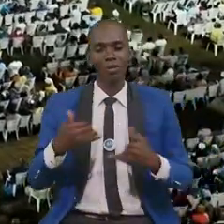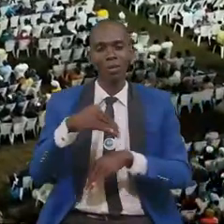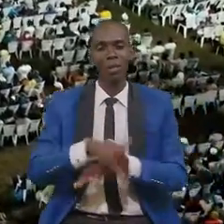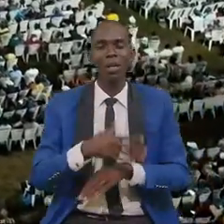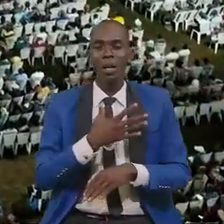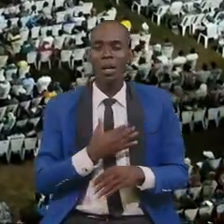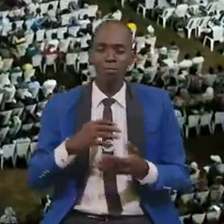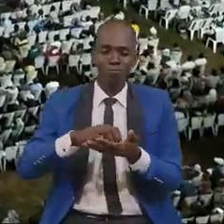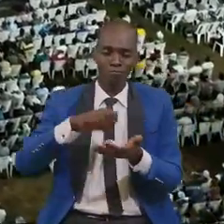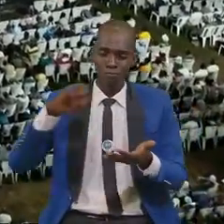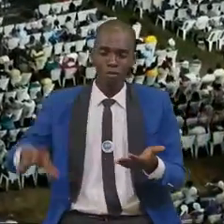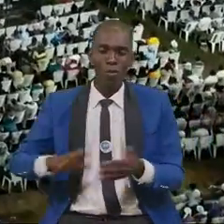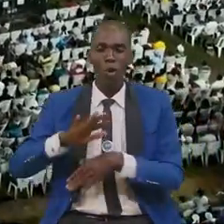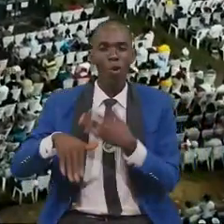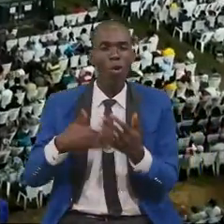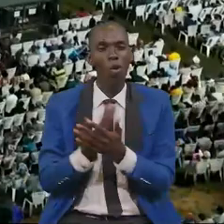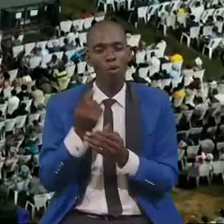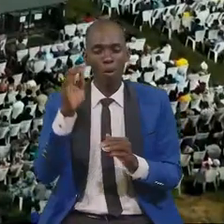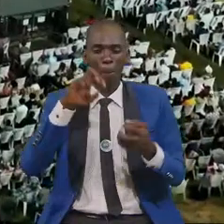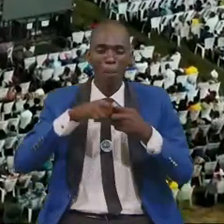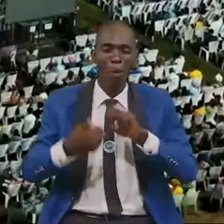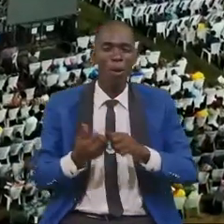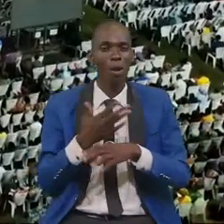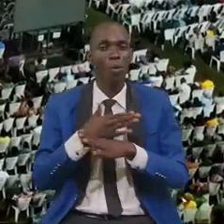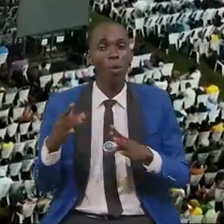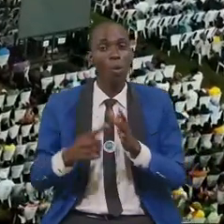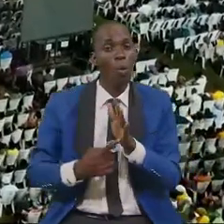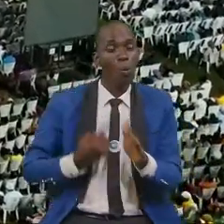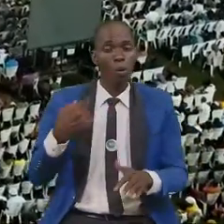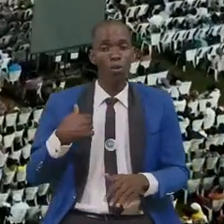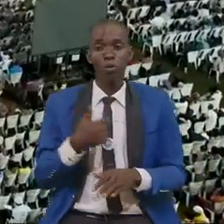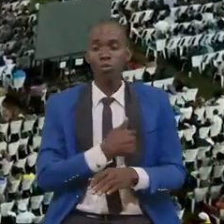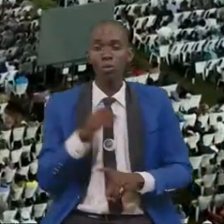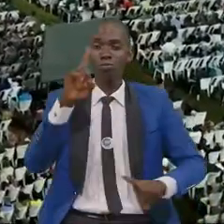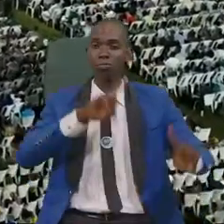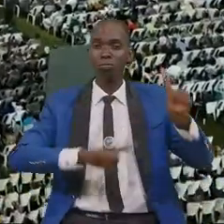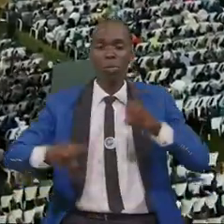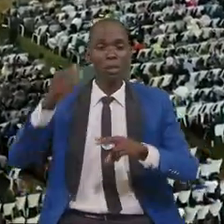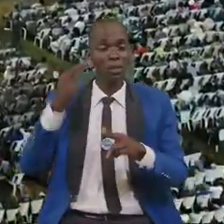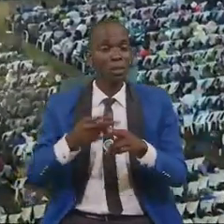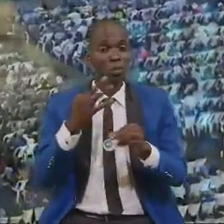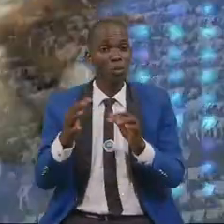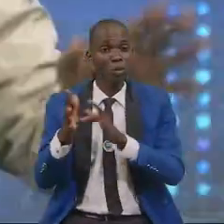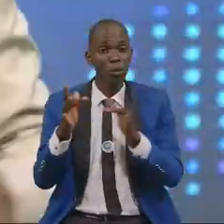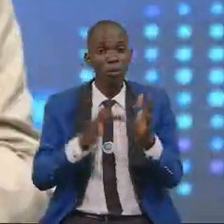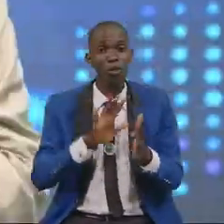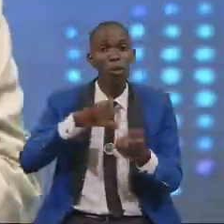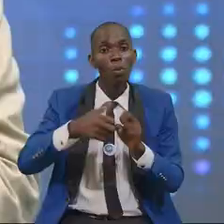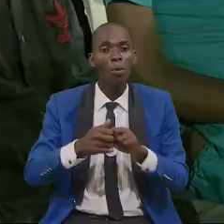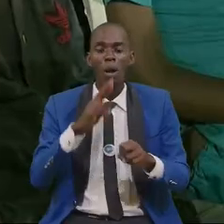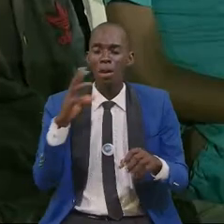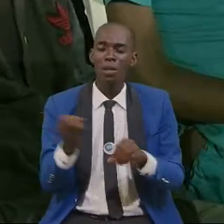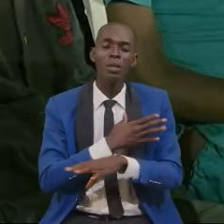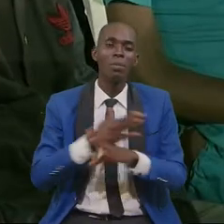those problems away. The moment we mention the name of Jesus, your problems are gone